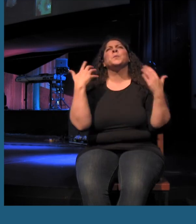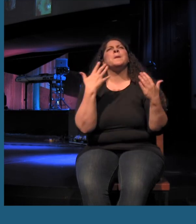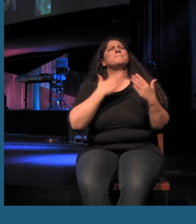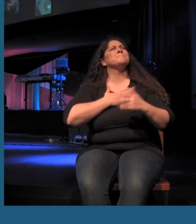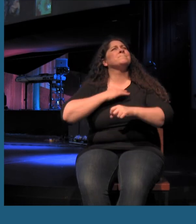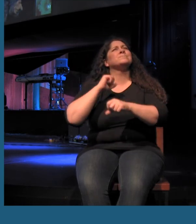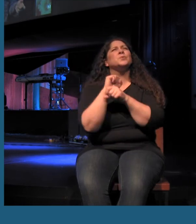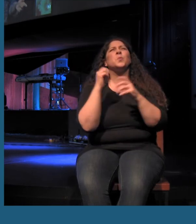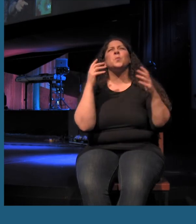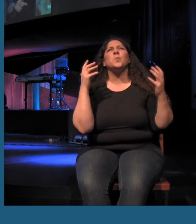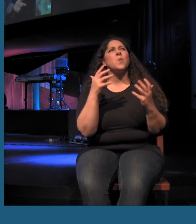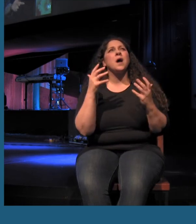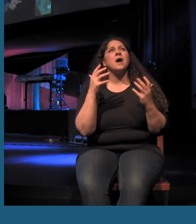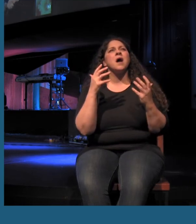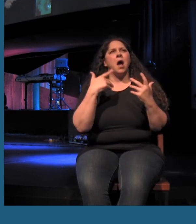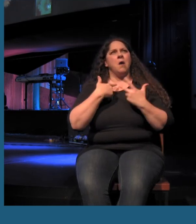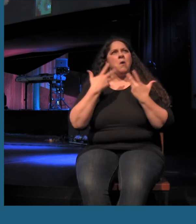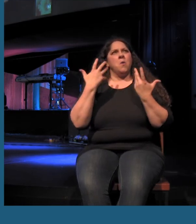and make a difference